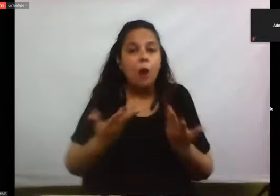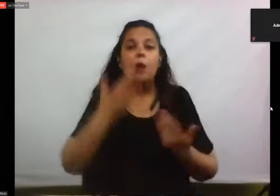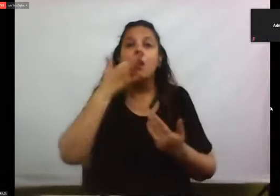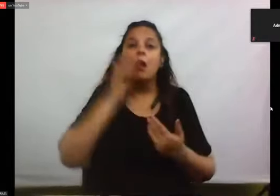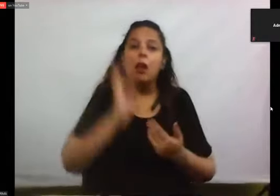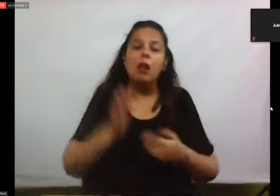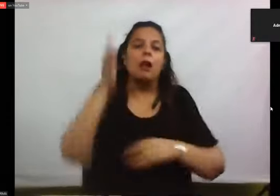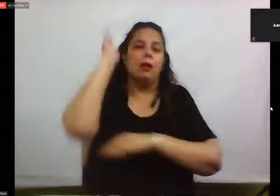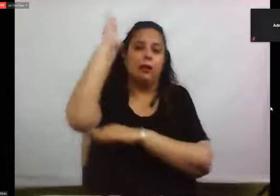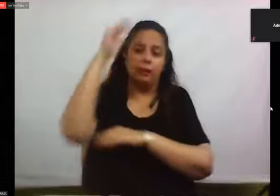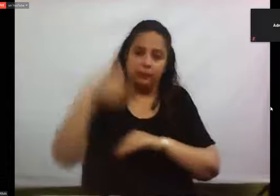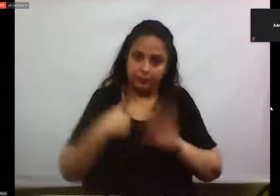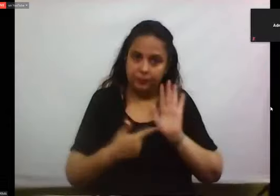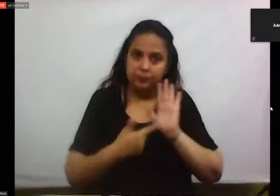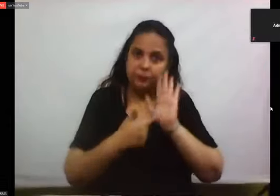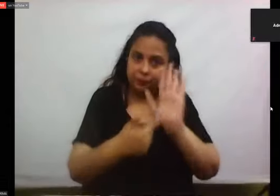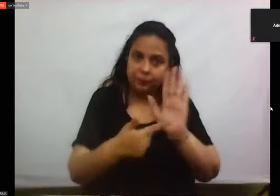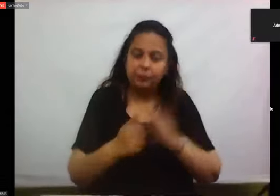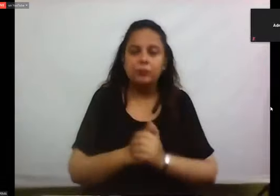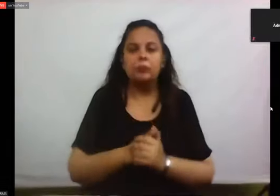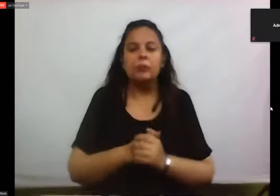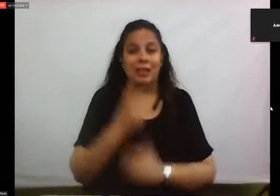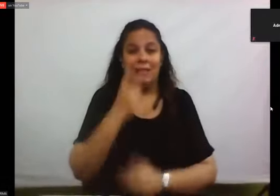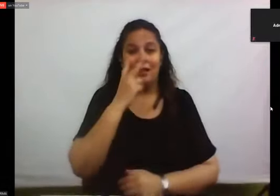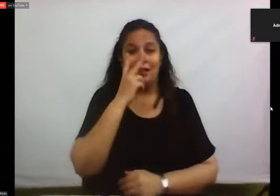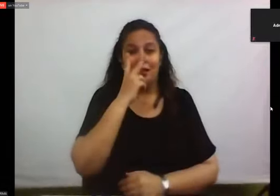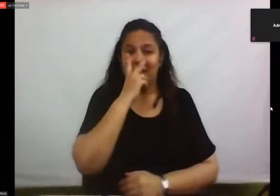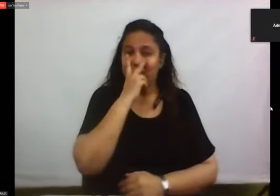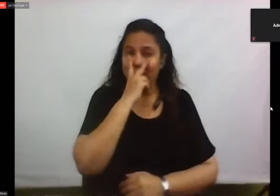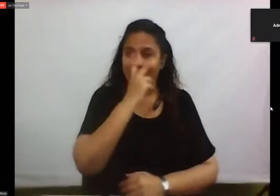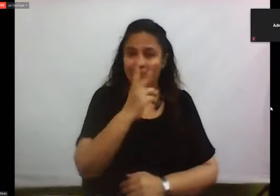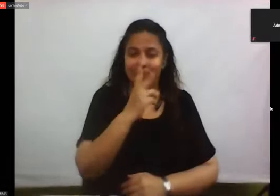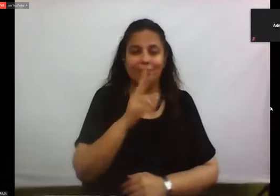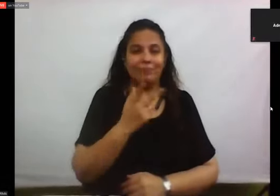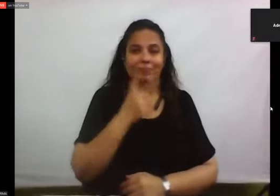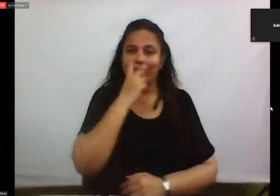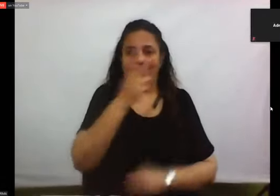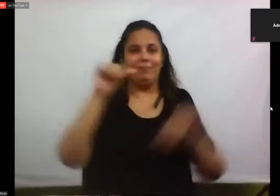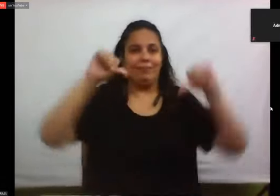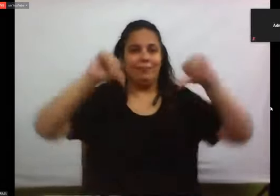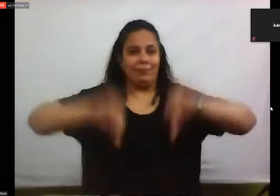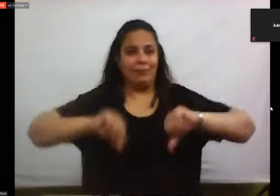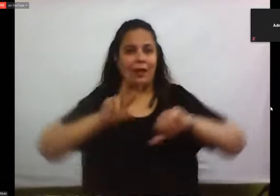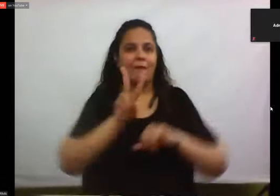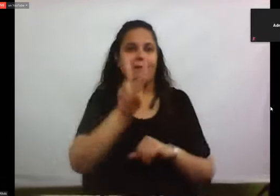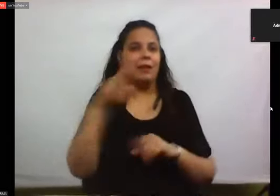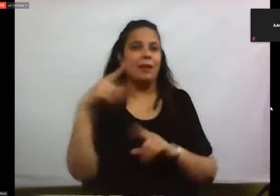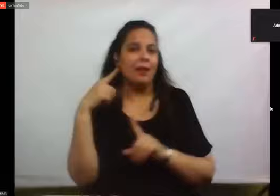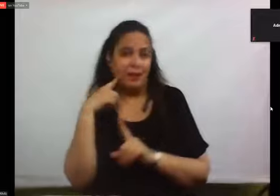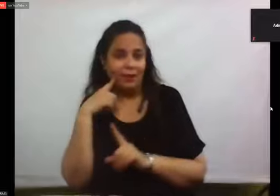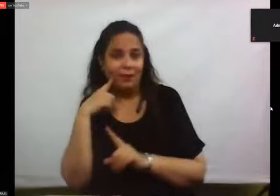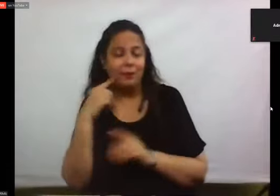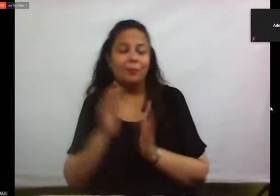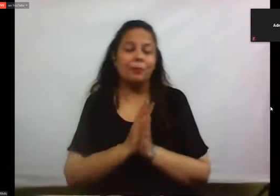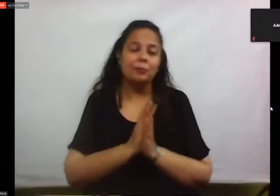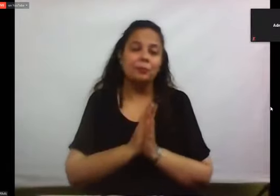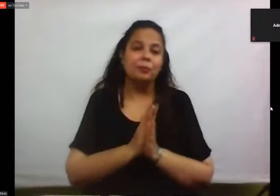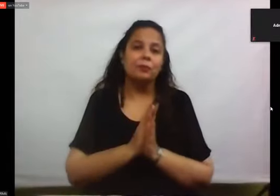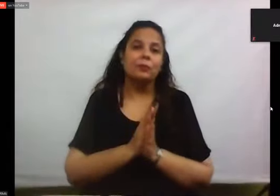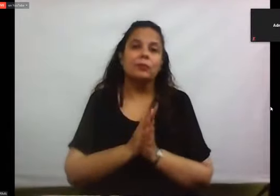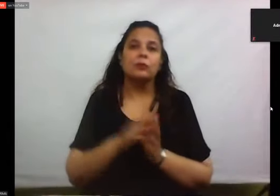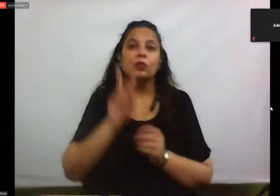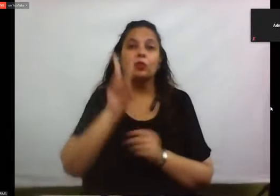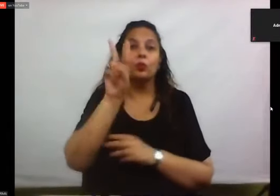understanding visual impairment. Visual impairment, as you are all aware, is one of the 21 categories